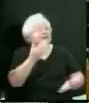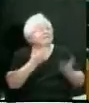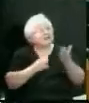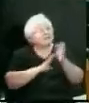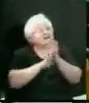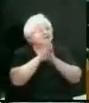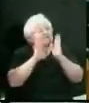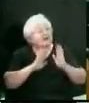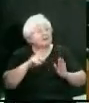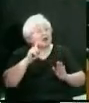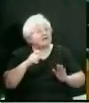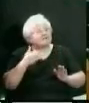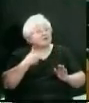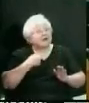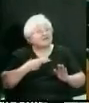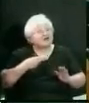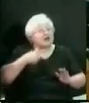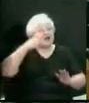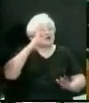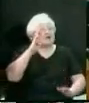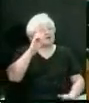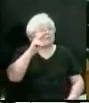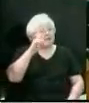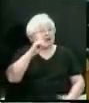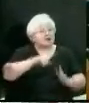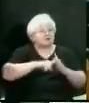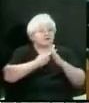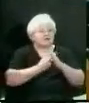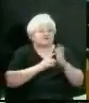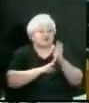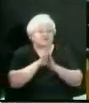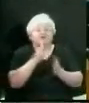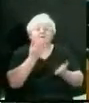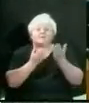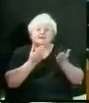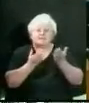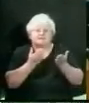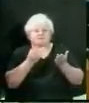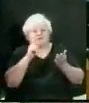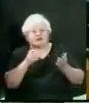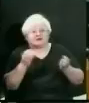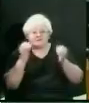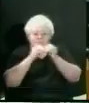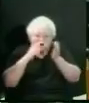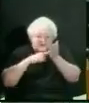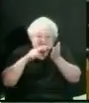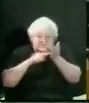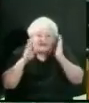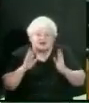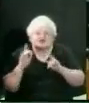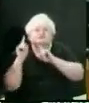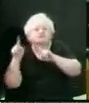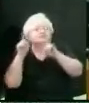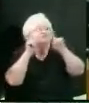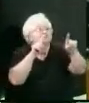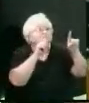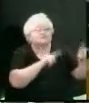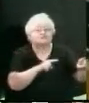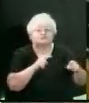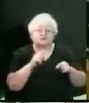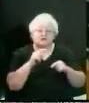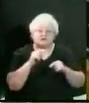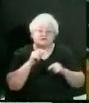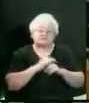to have a higher bond when he starts a development. It means that we need code inspectors that go out on the site, and when someone, right now